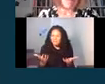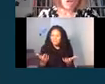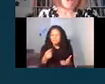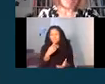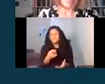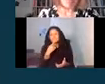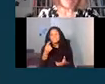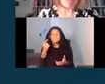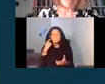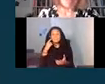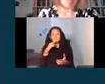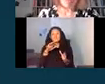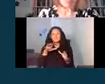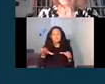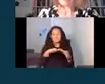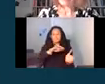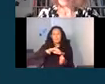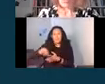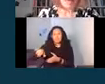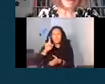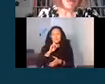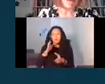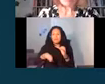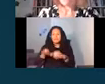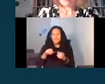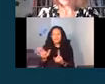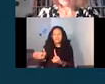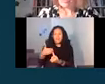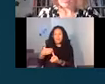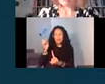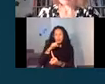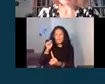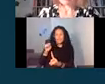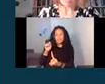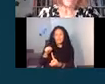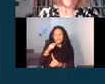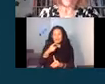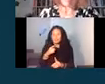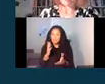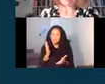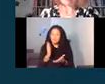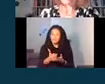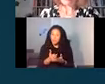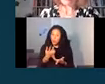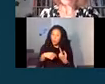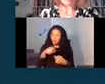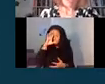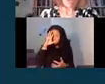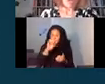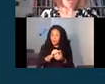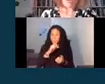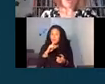to marginalise women scientists by making them appear weird, but there are very solid reasons for remembering Ellen